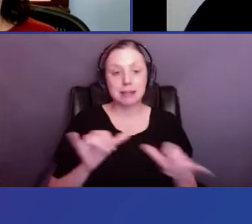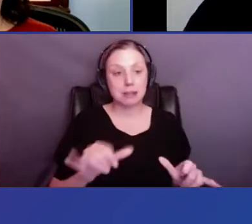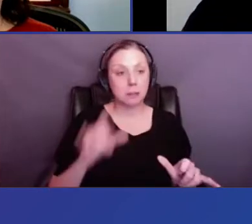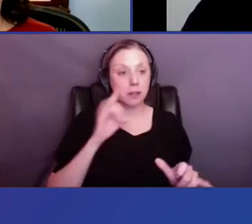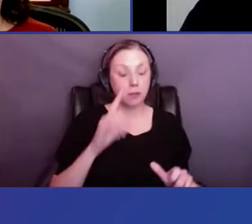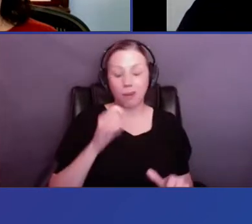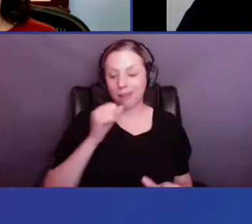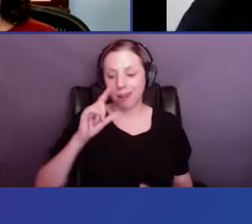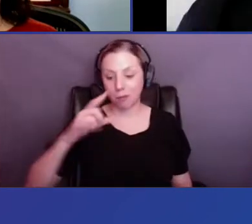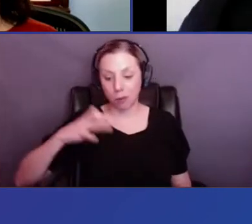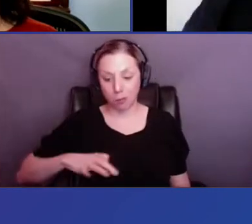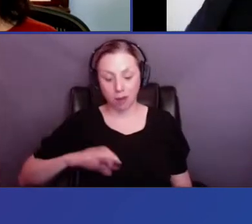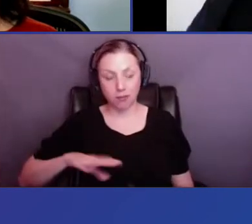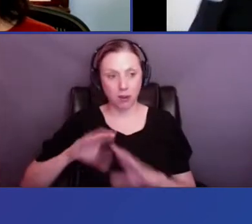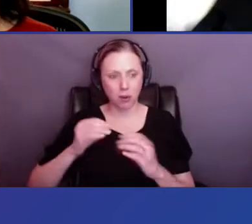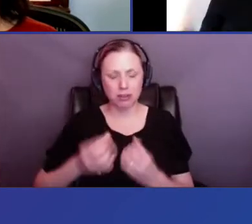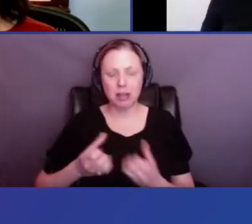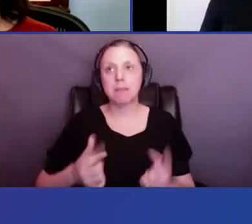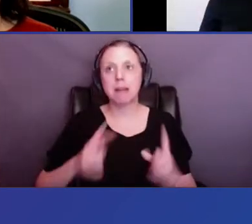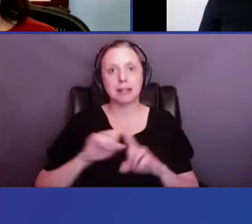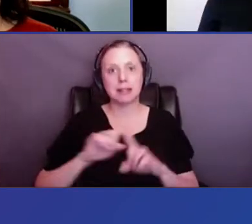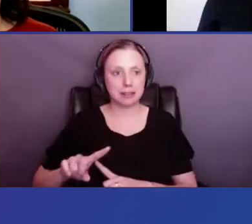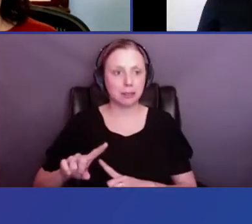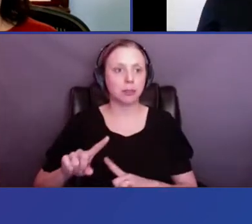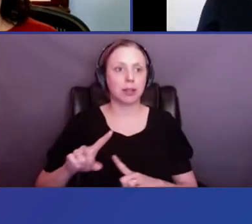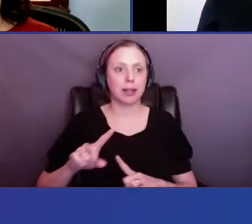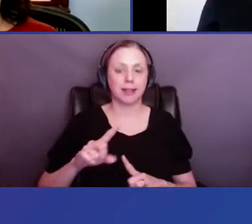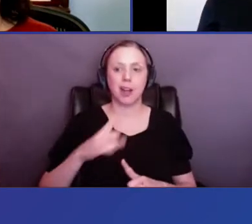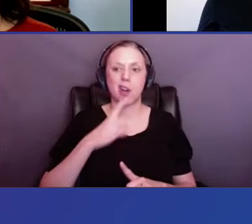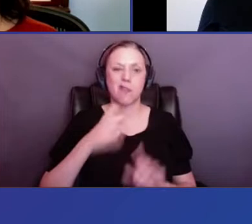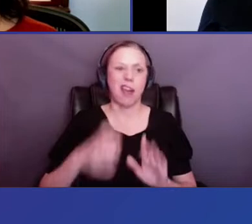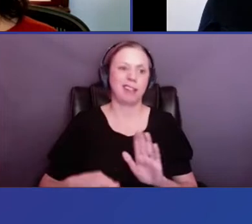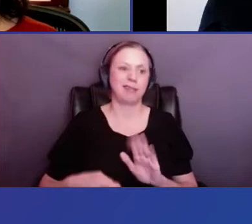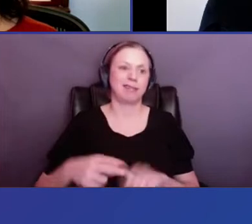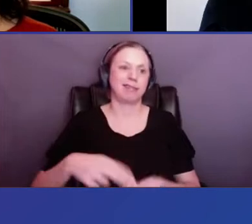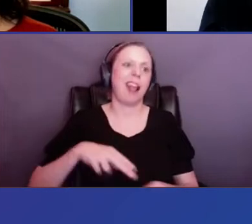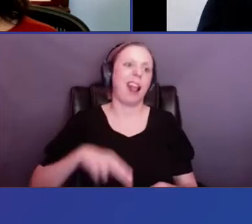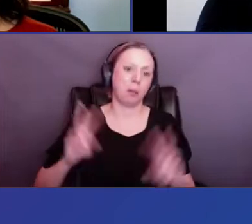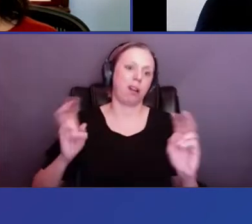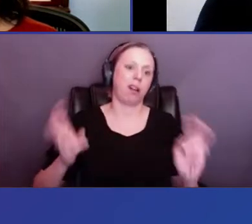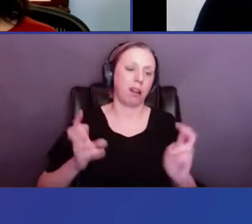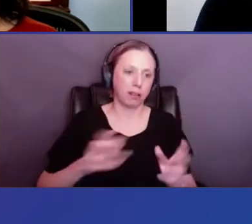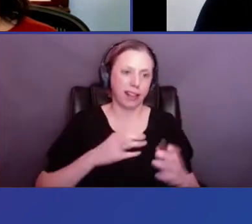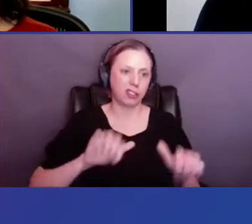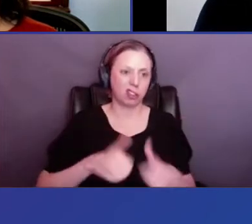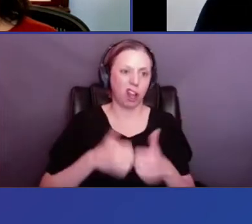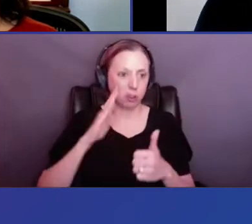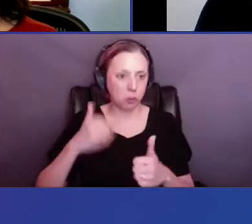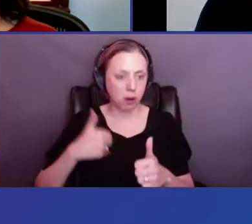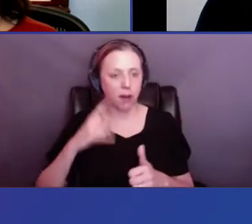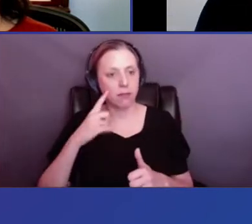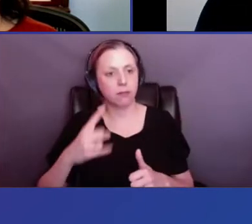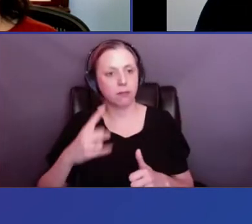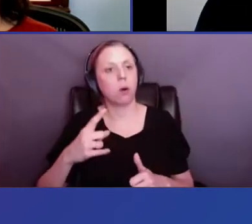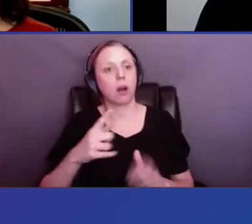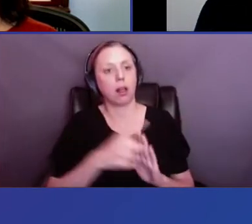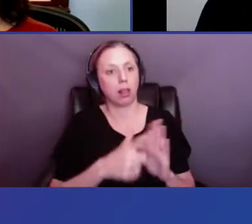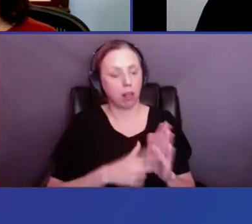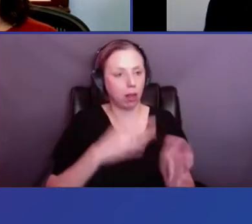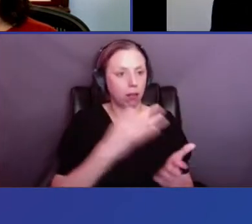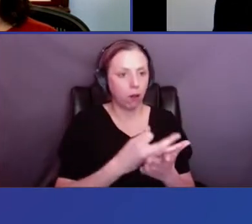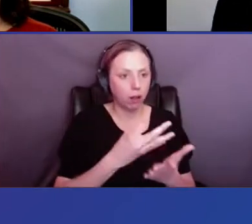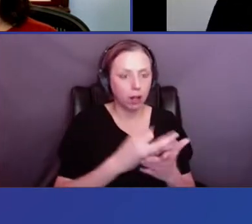variety of levels of red tape that are having to be crossed at the legal or financial level